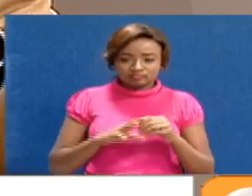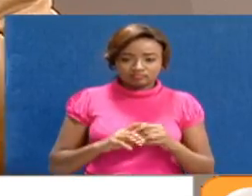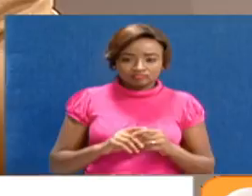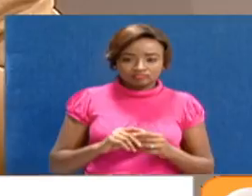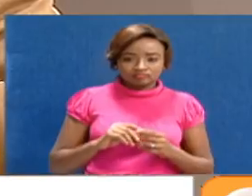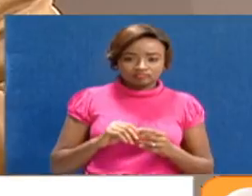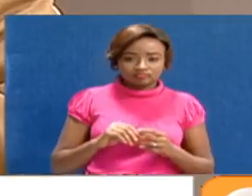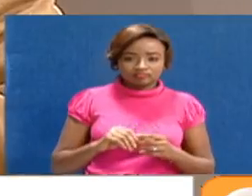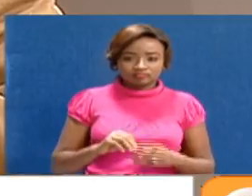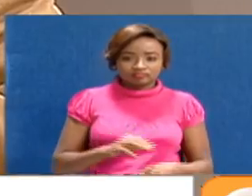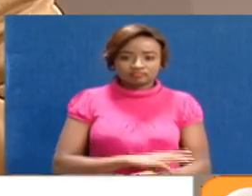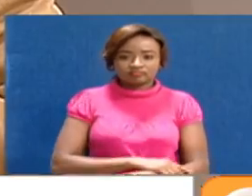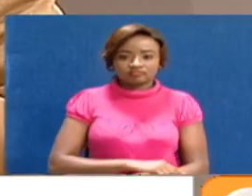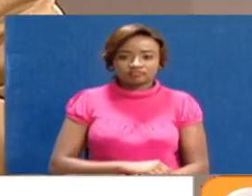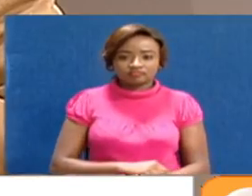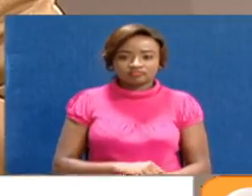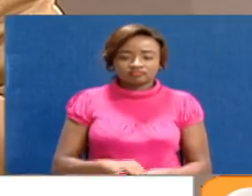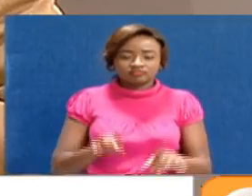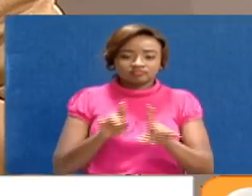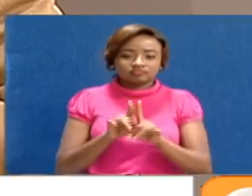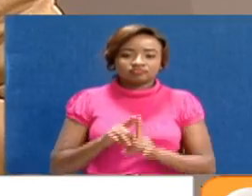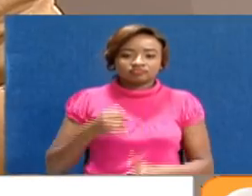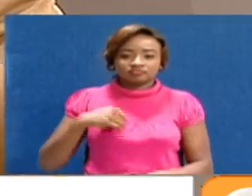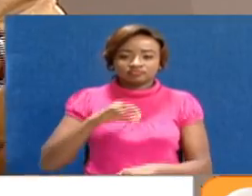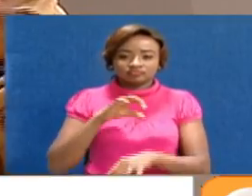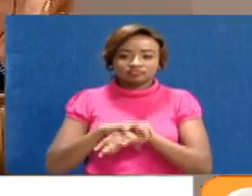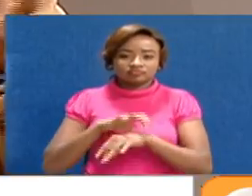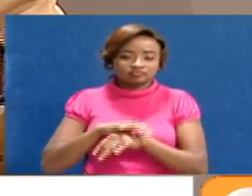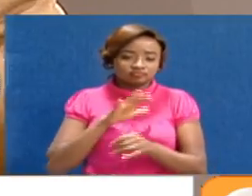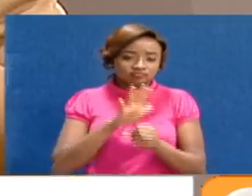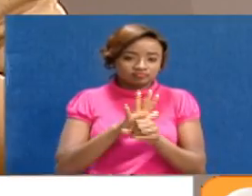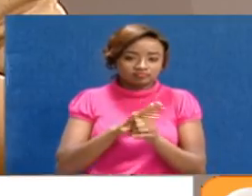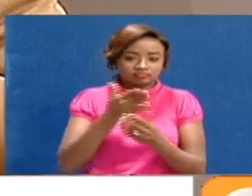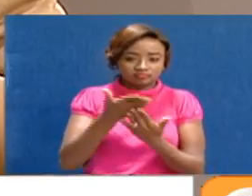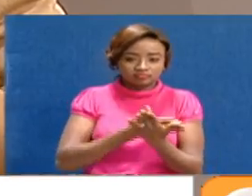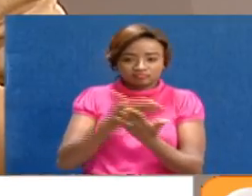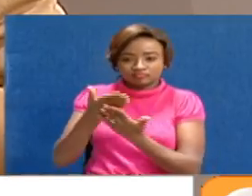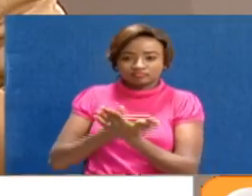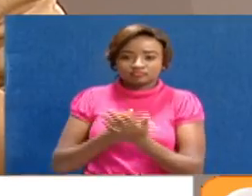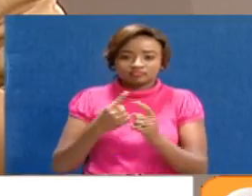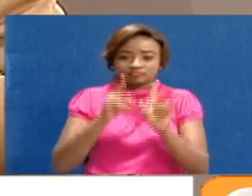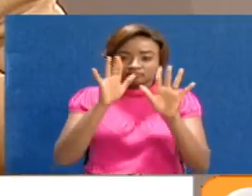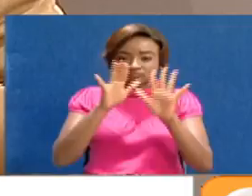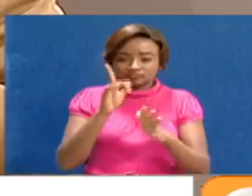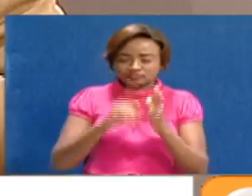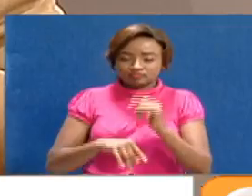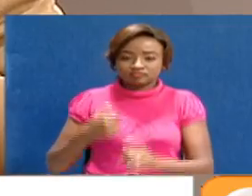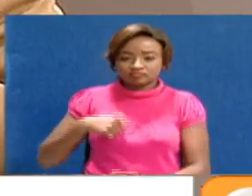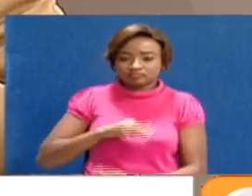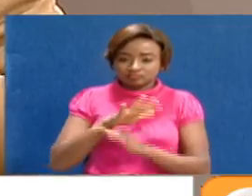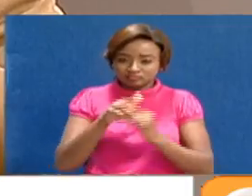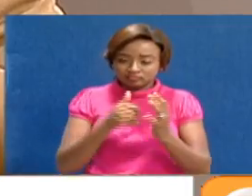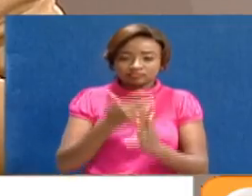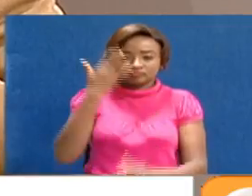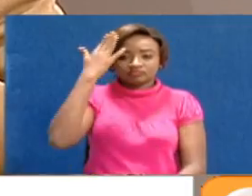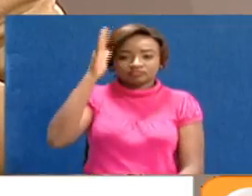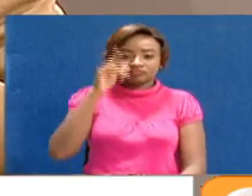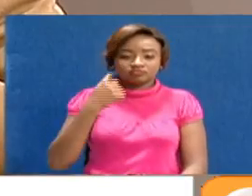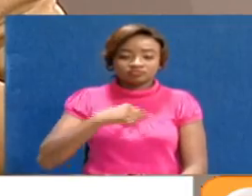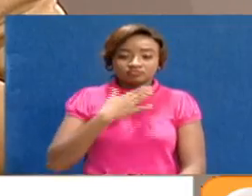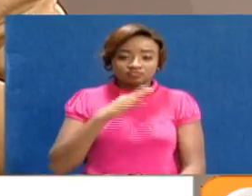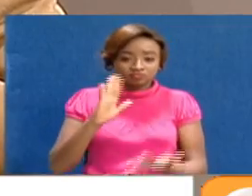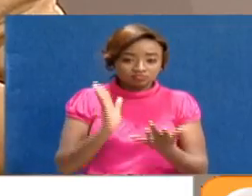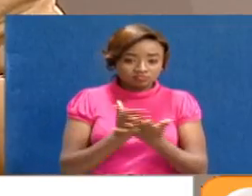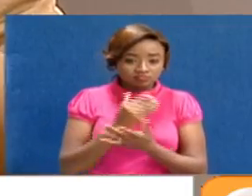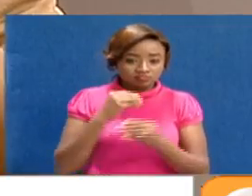because again, we receive a lot of reports, but let all of us realize that for us to win the war against